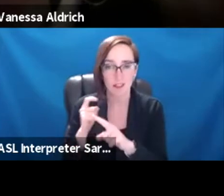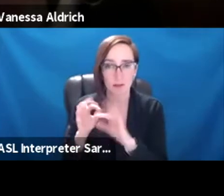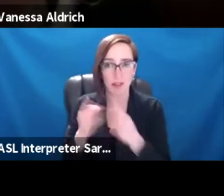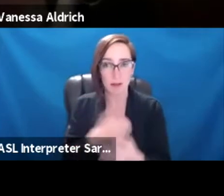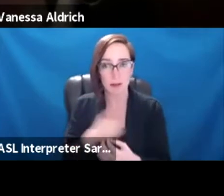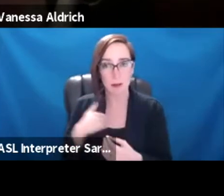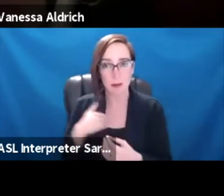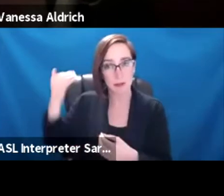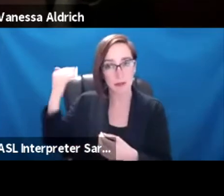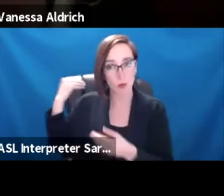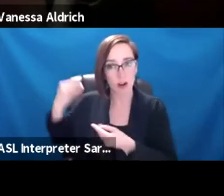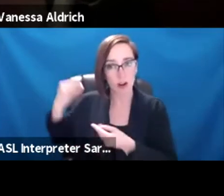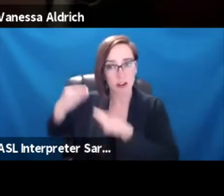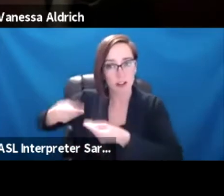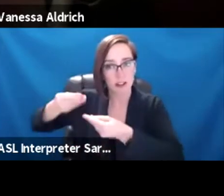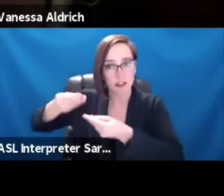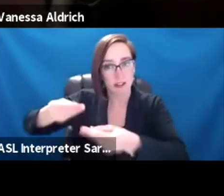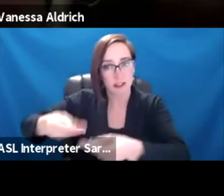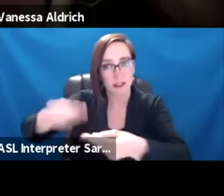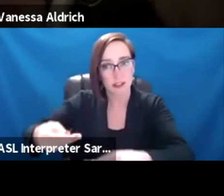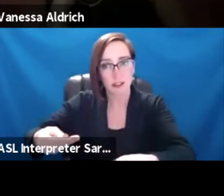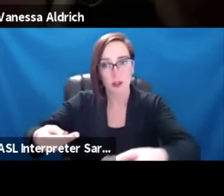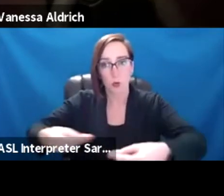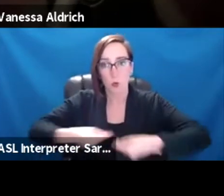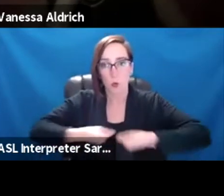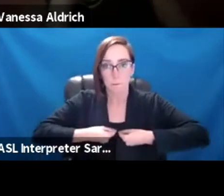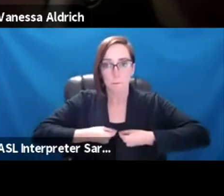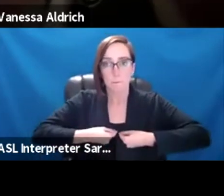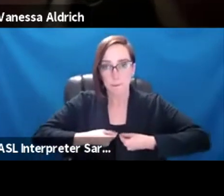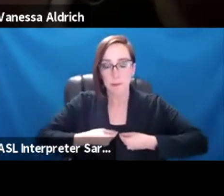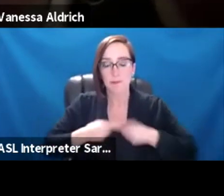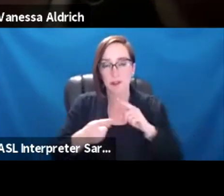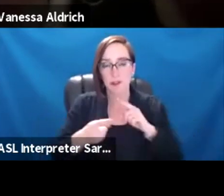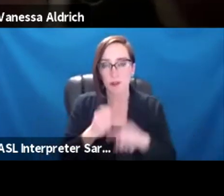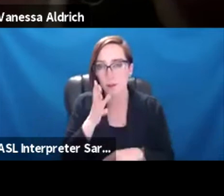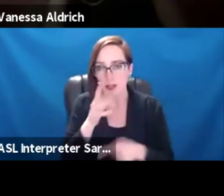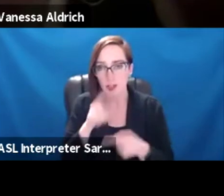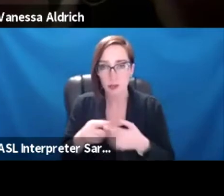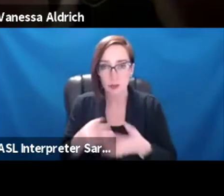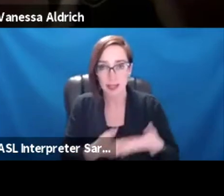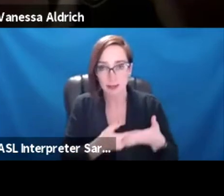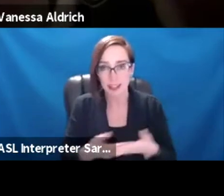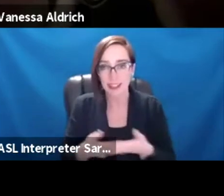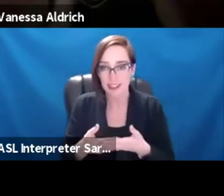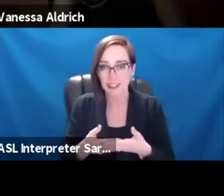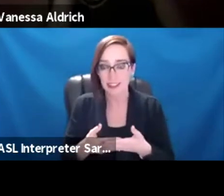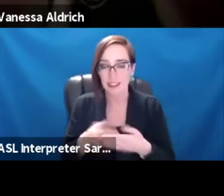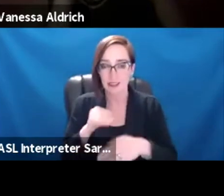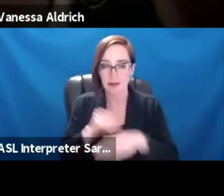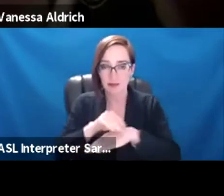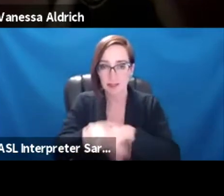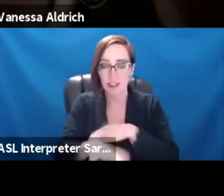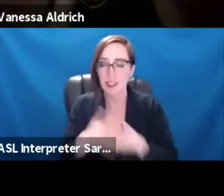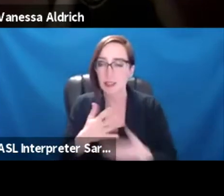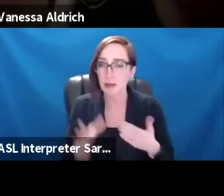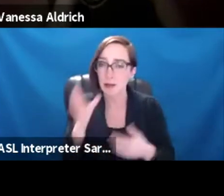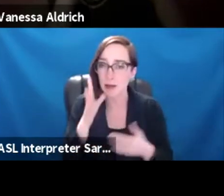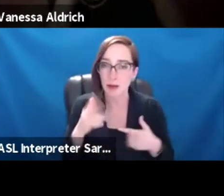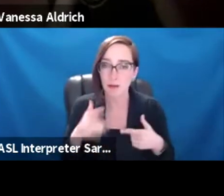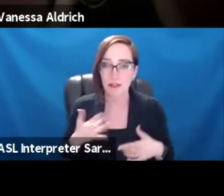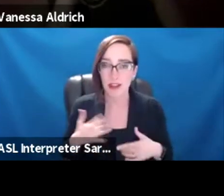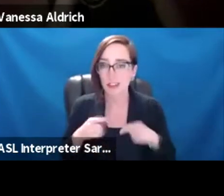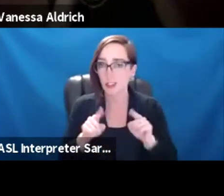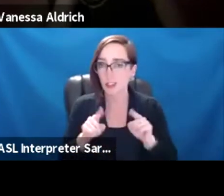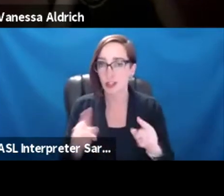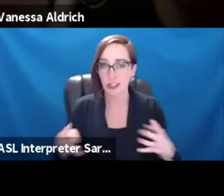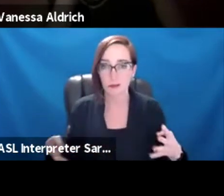That's the grief that is passed from mother to child. The grief that your mom may have felt, whatever